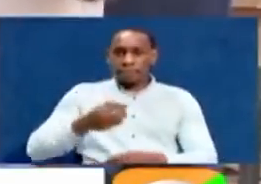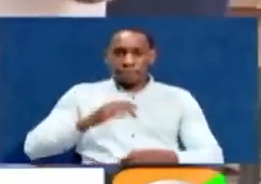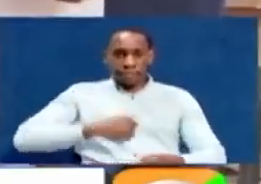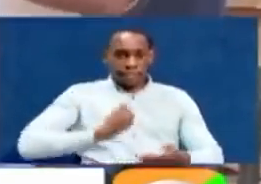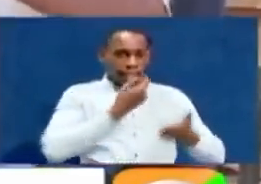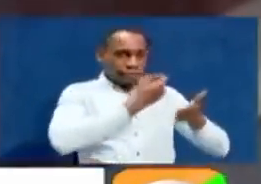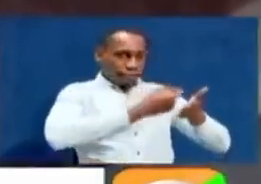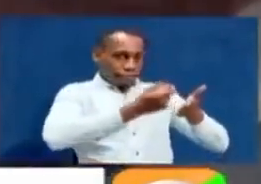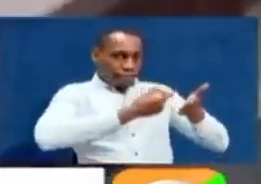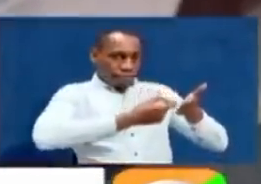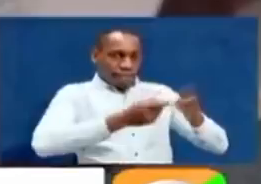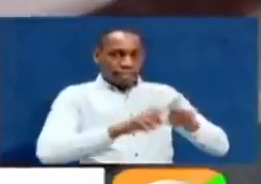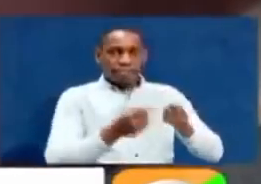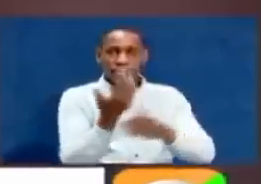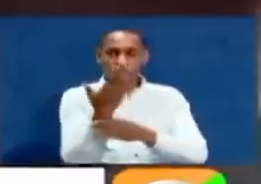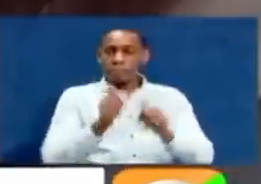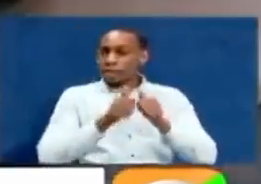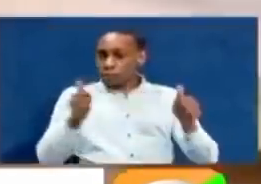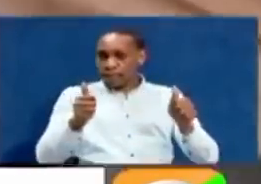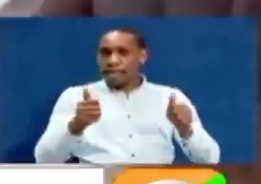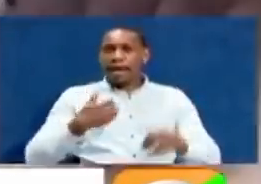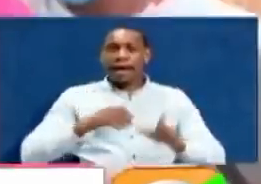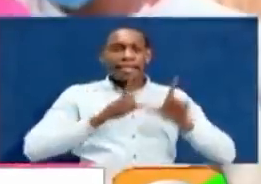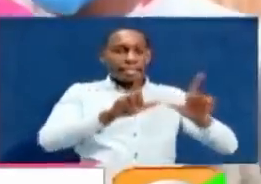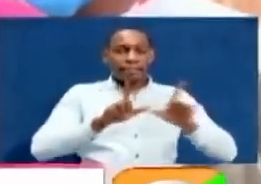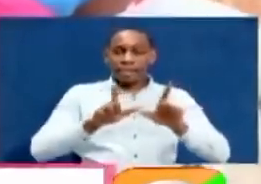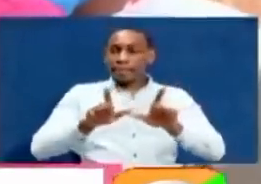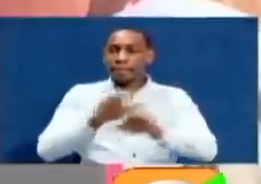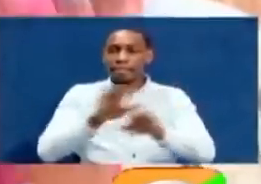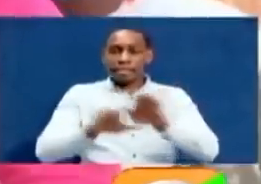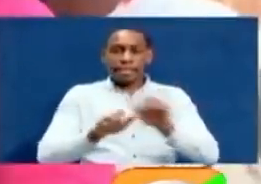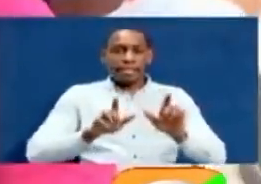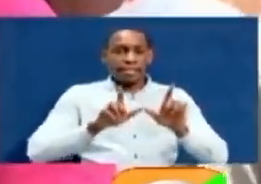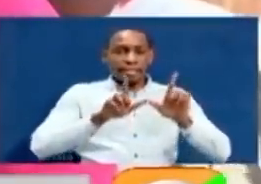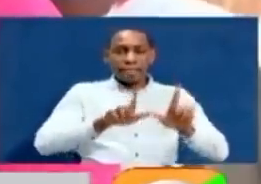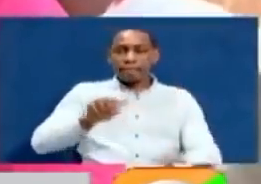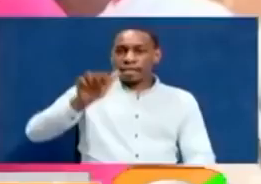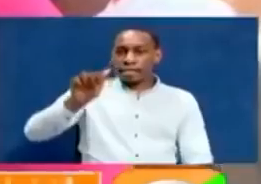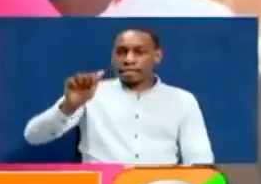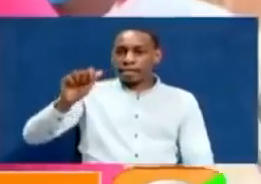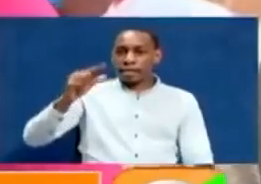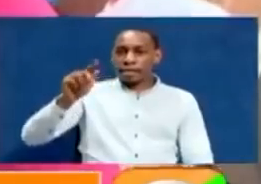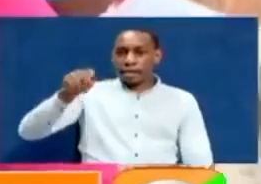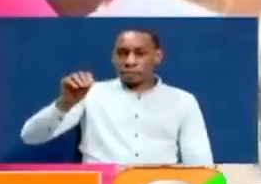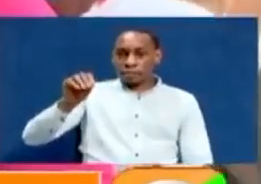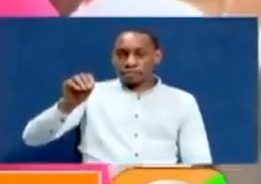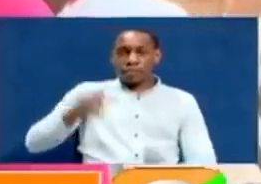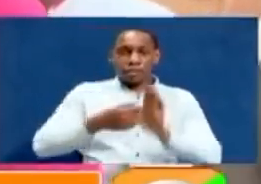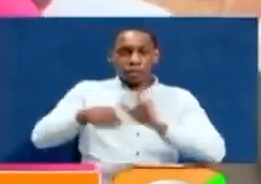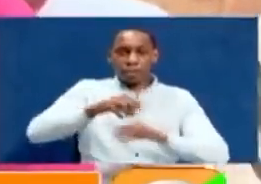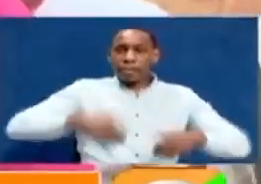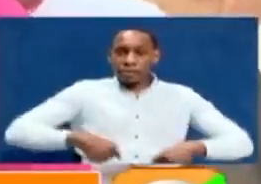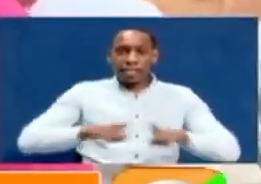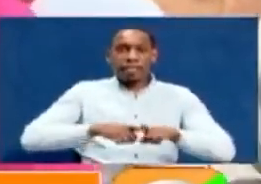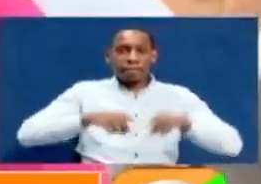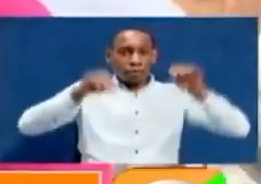in the process ya kujaza, nika make sure documents iko sawa. Tulikuwa na hizo certificate zote, certificate ya agpo tulikuwa na hayo kuonyeshana ya kwamba sisi ni vijana na masomo